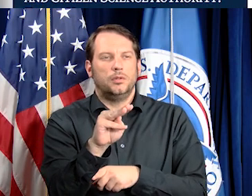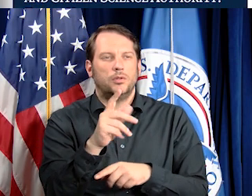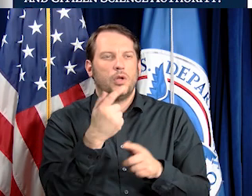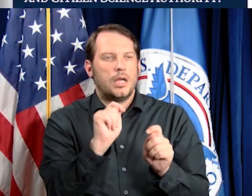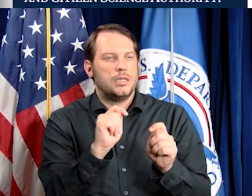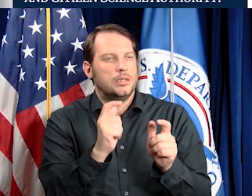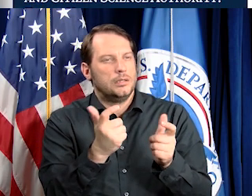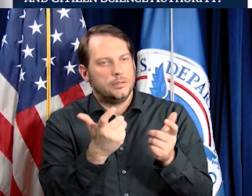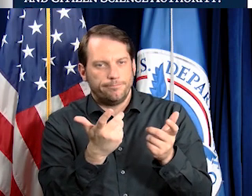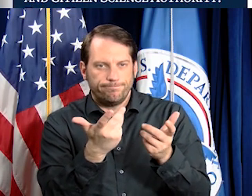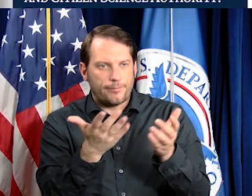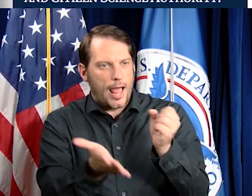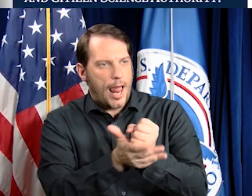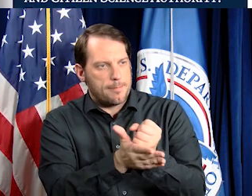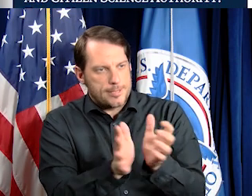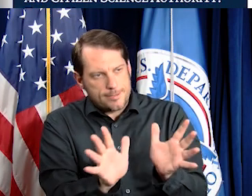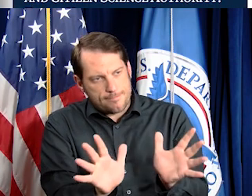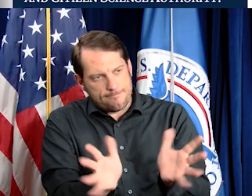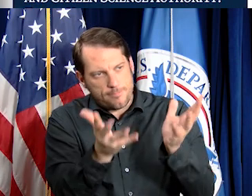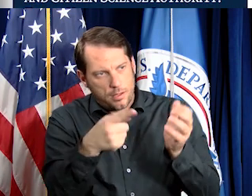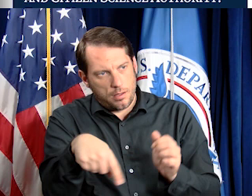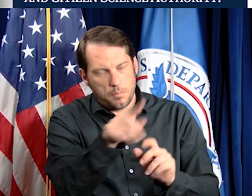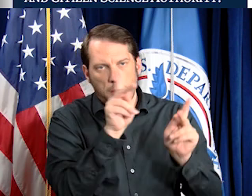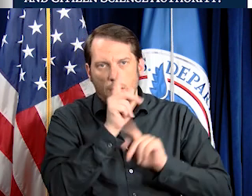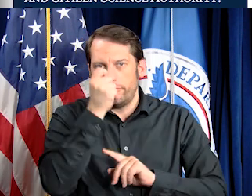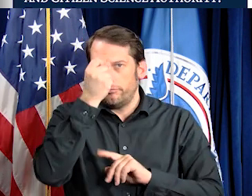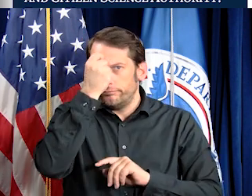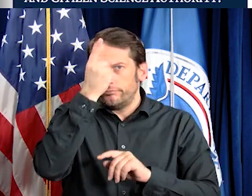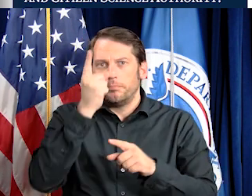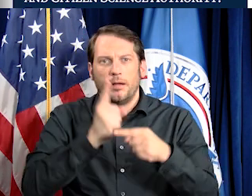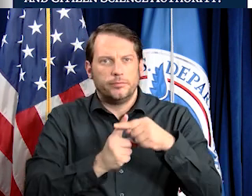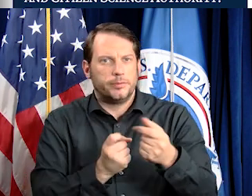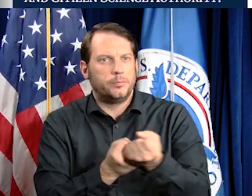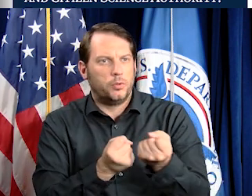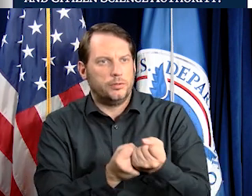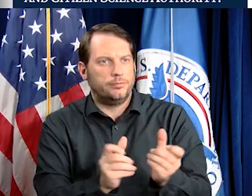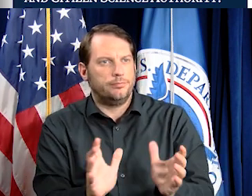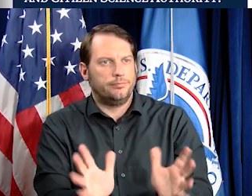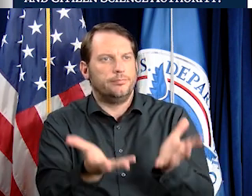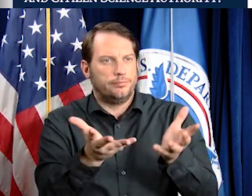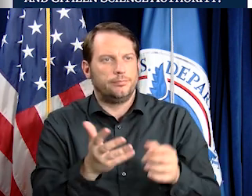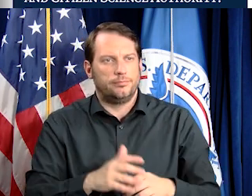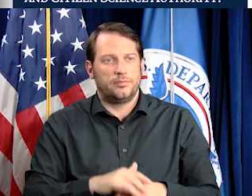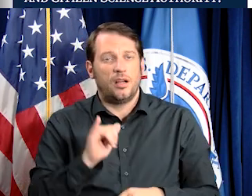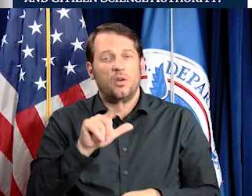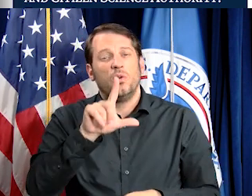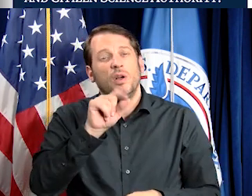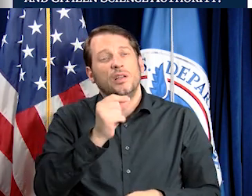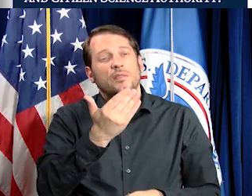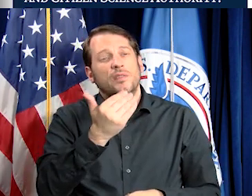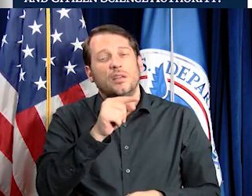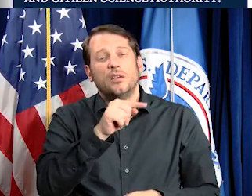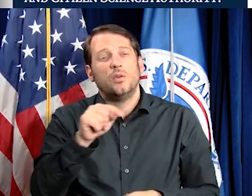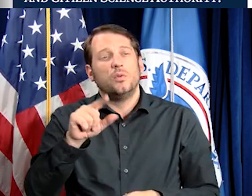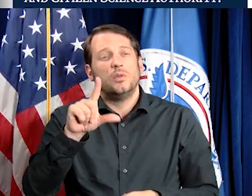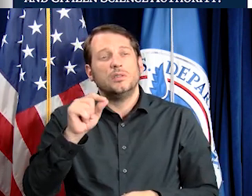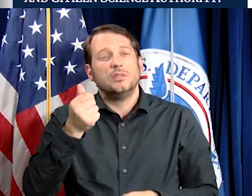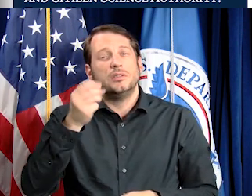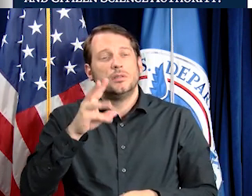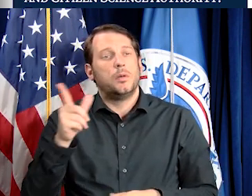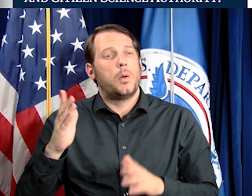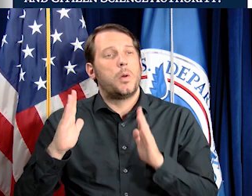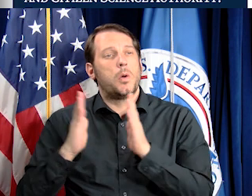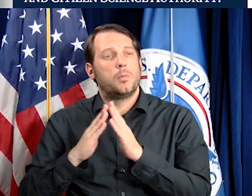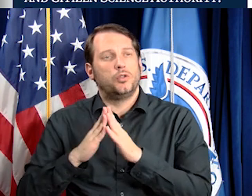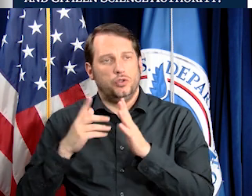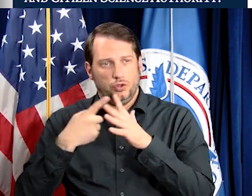when 2015, 2016 timeframe, this was when a lot of the federal community was starting to come together, and